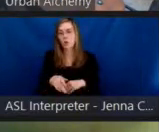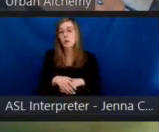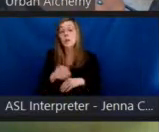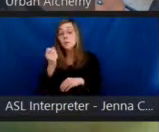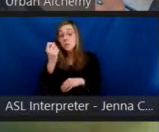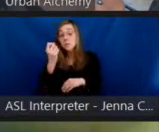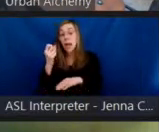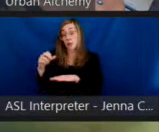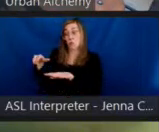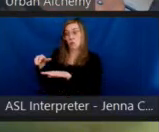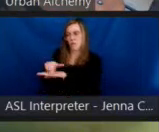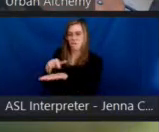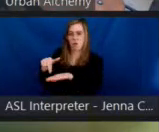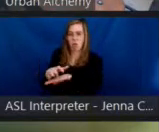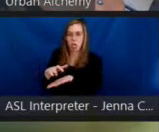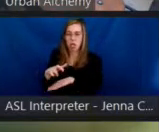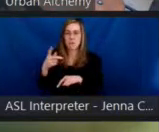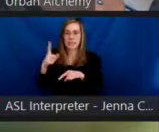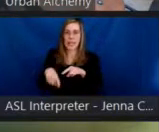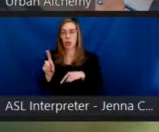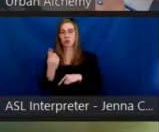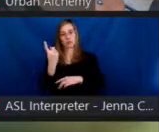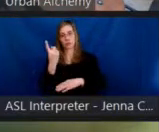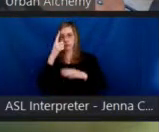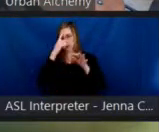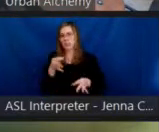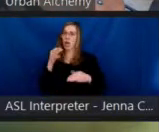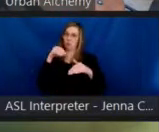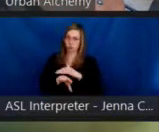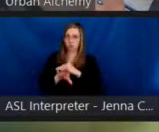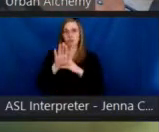no walk-ins and no guests.